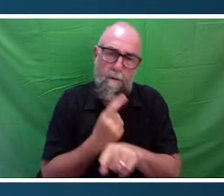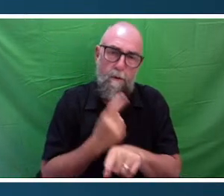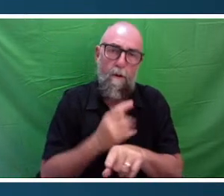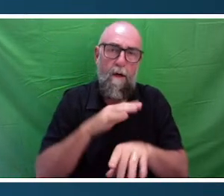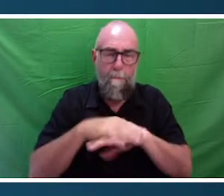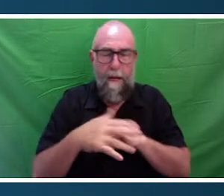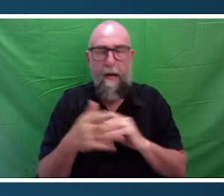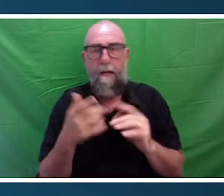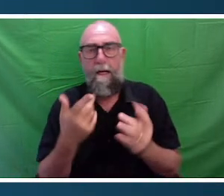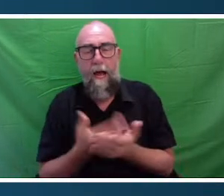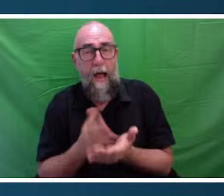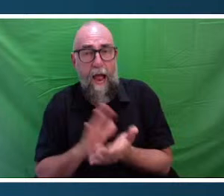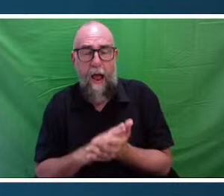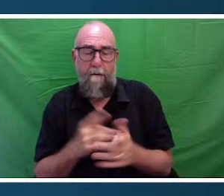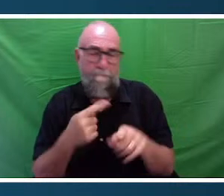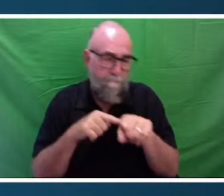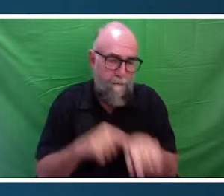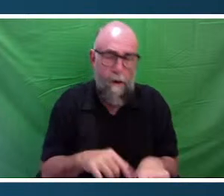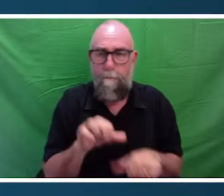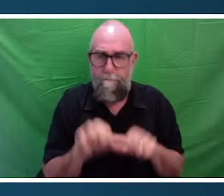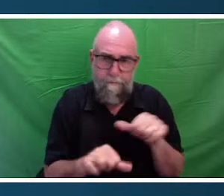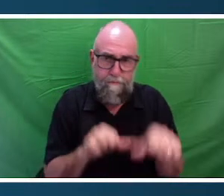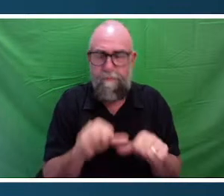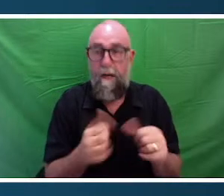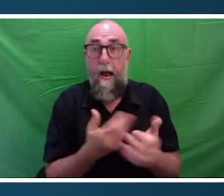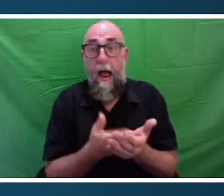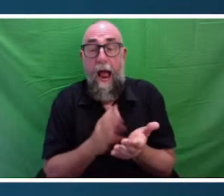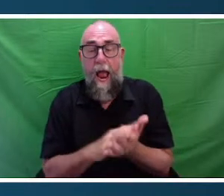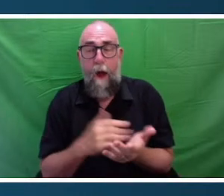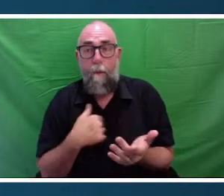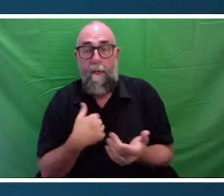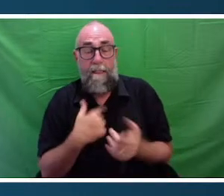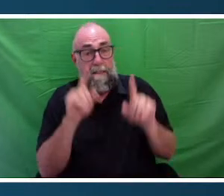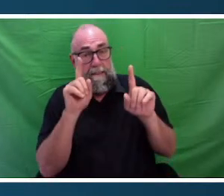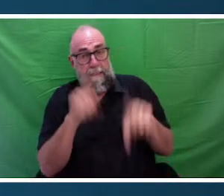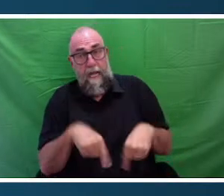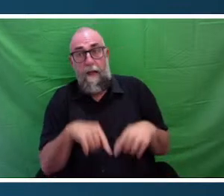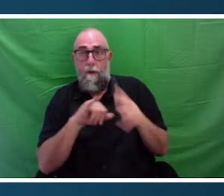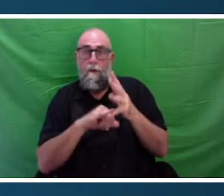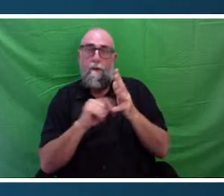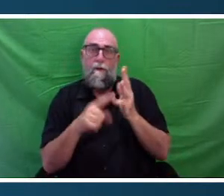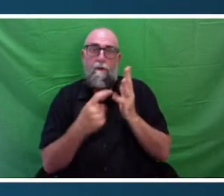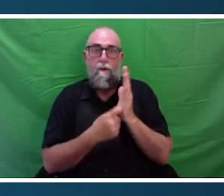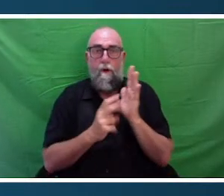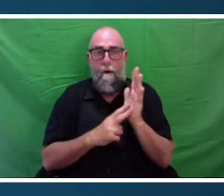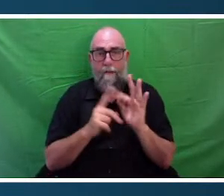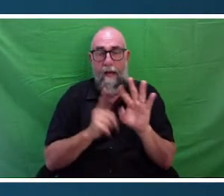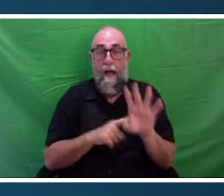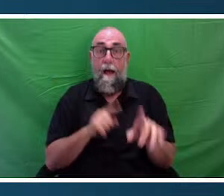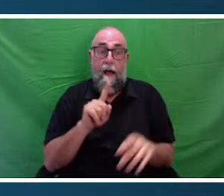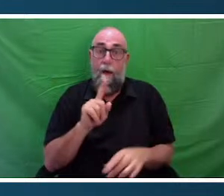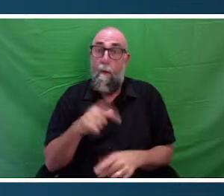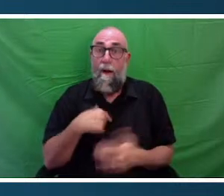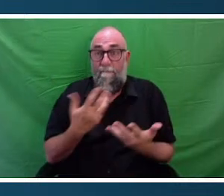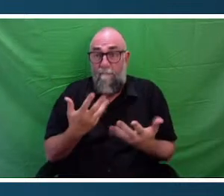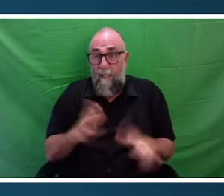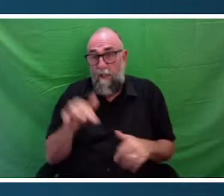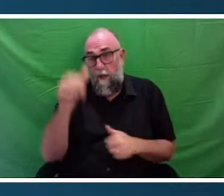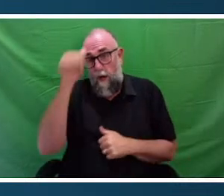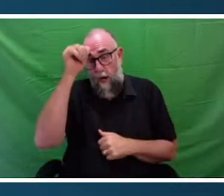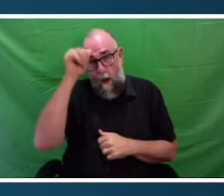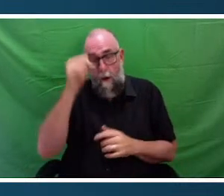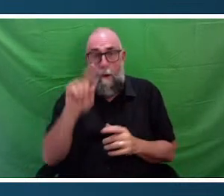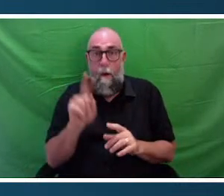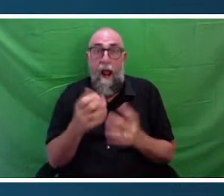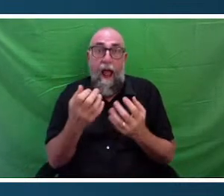procedure and how we conduct the survey if there is time, but we do think this is the best available so far. And our interpretation